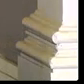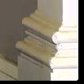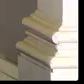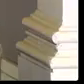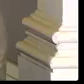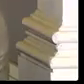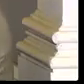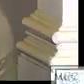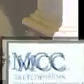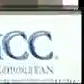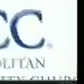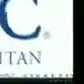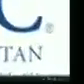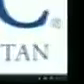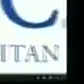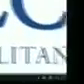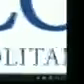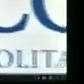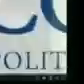morning.